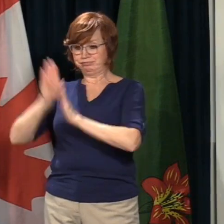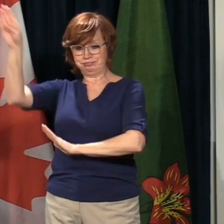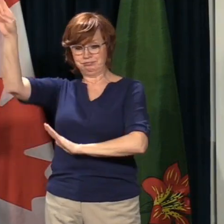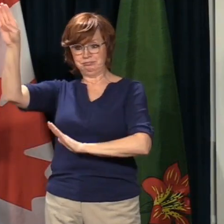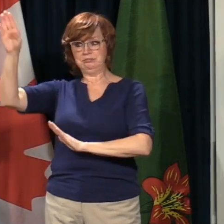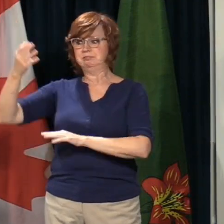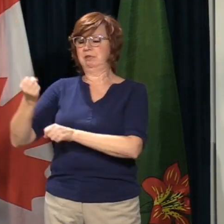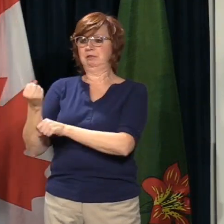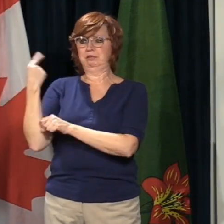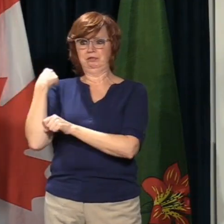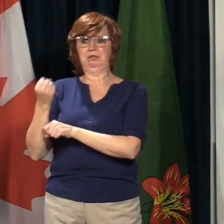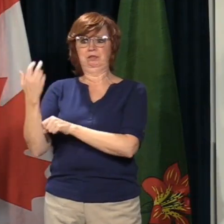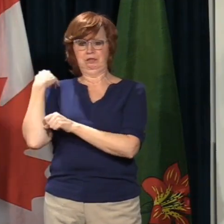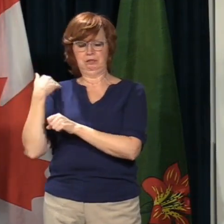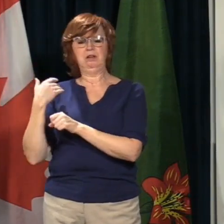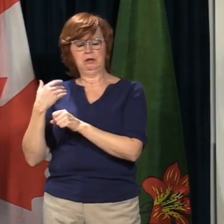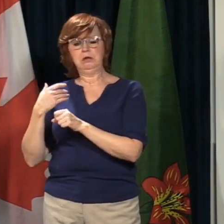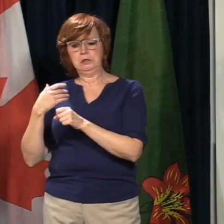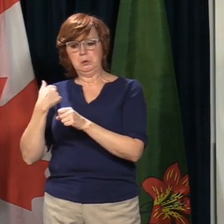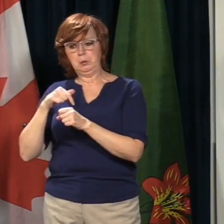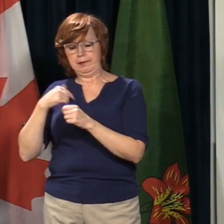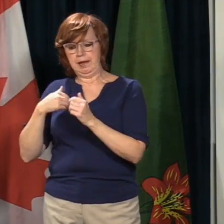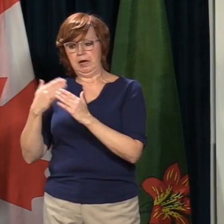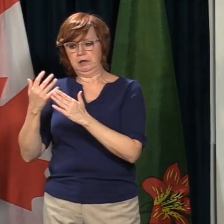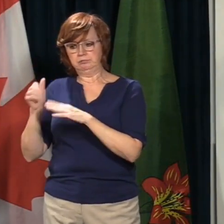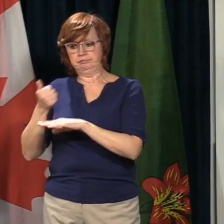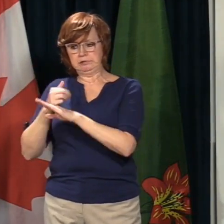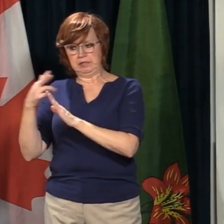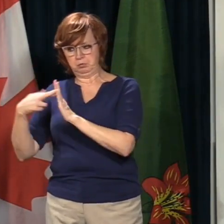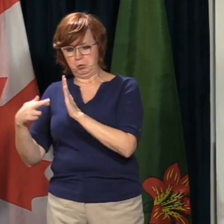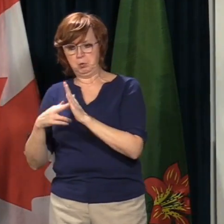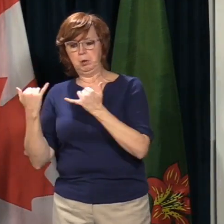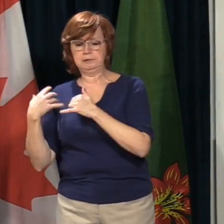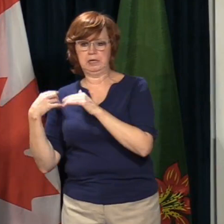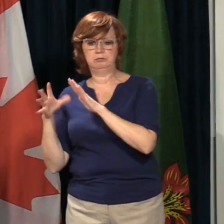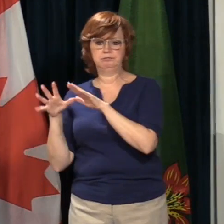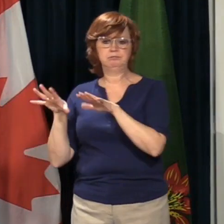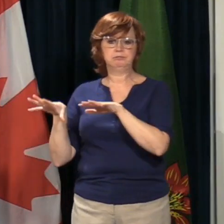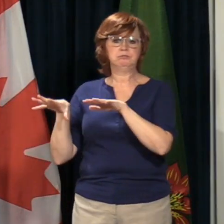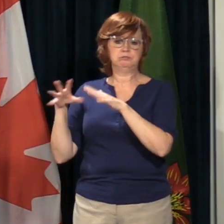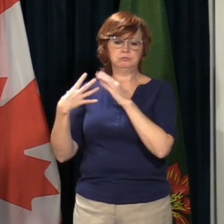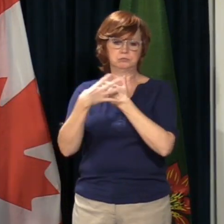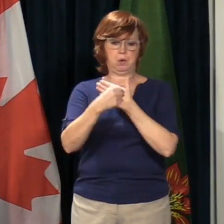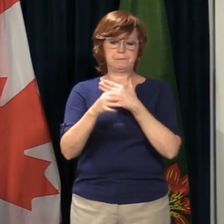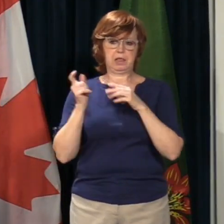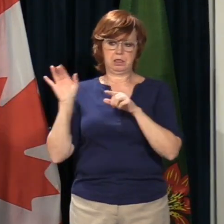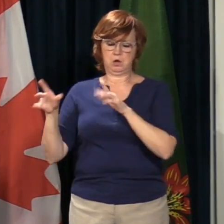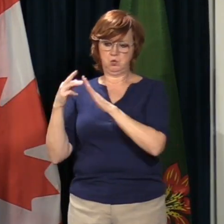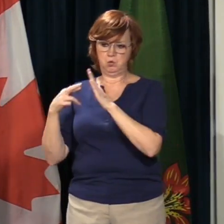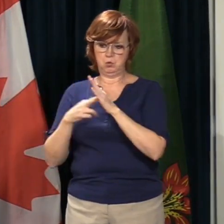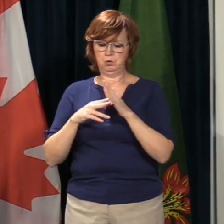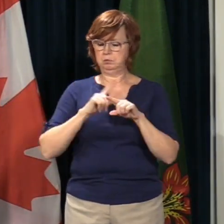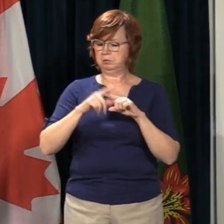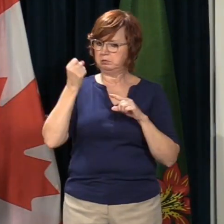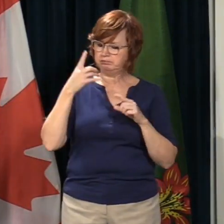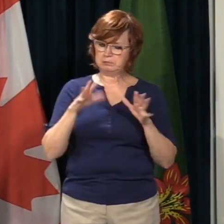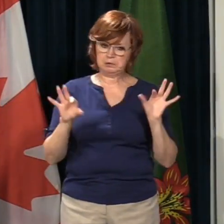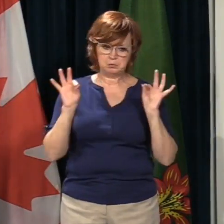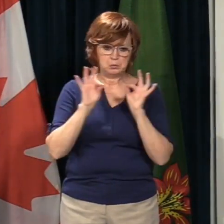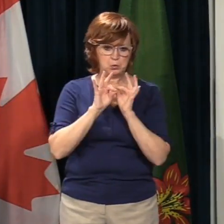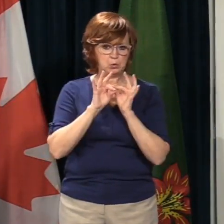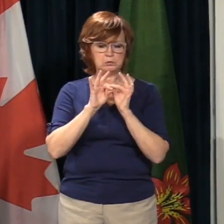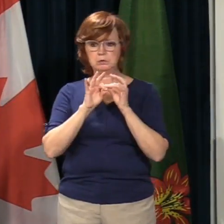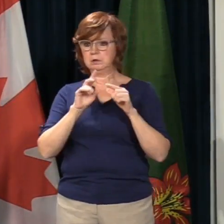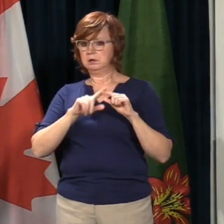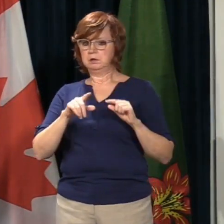first. With such a large and varied workforce, spread over such a sizable geography, and services normally dependent on